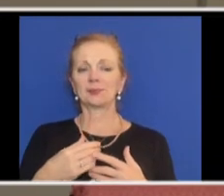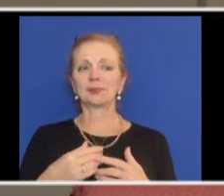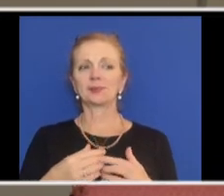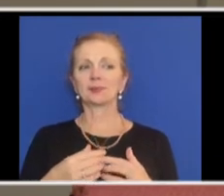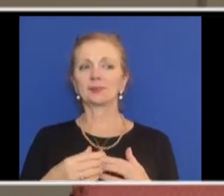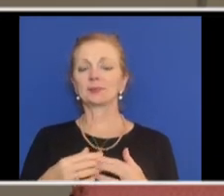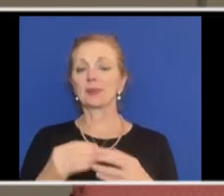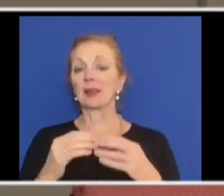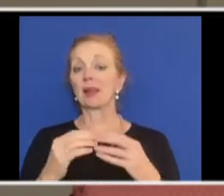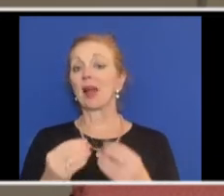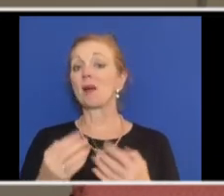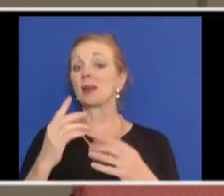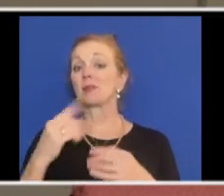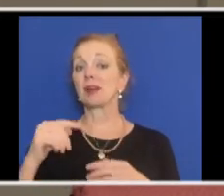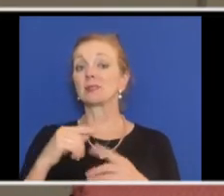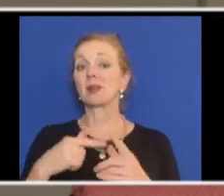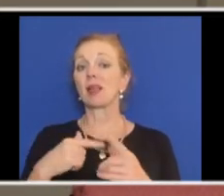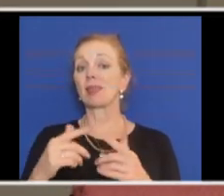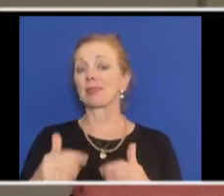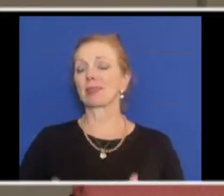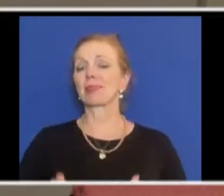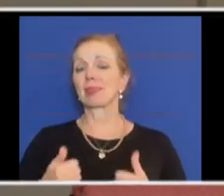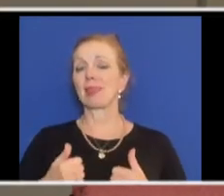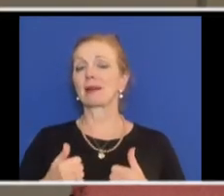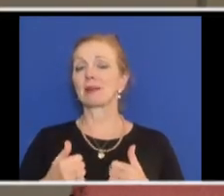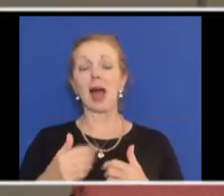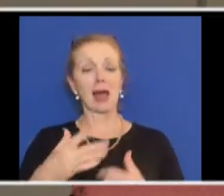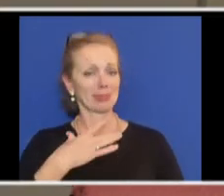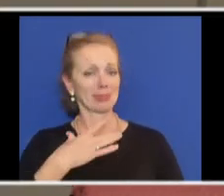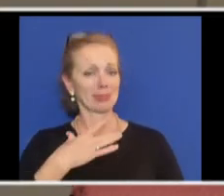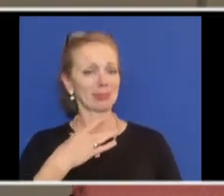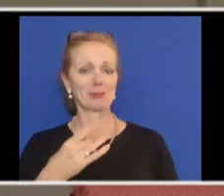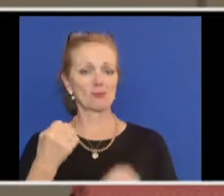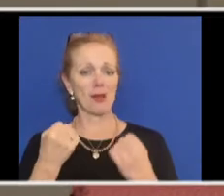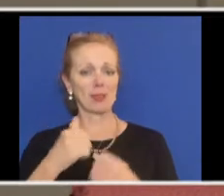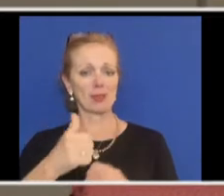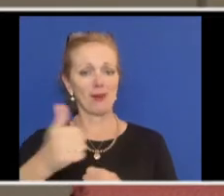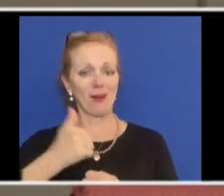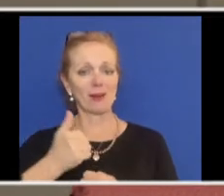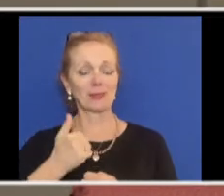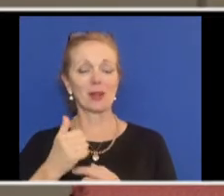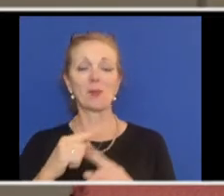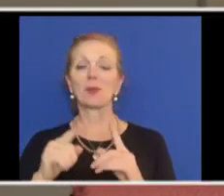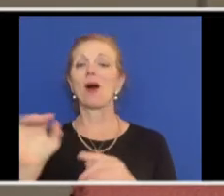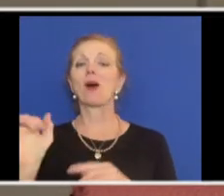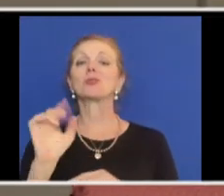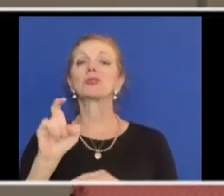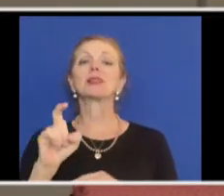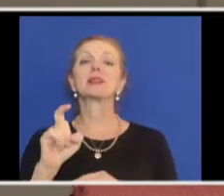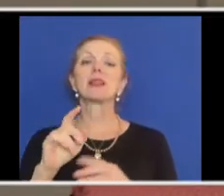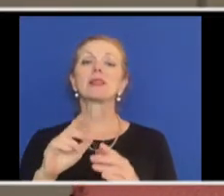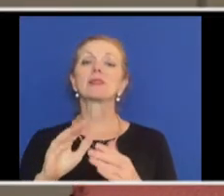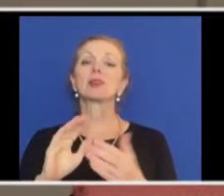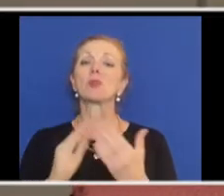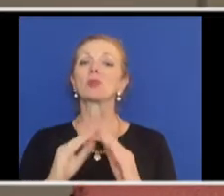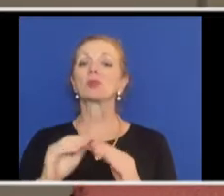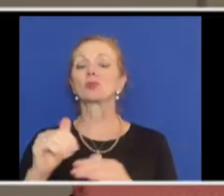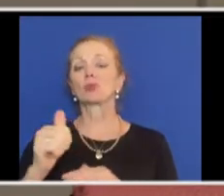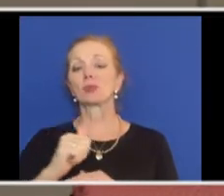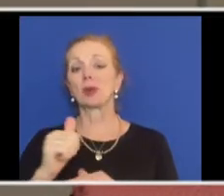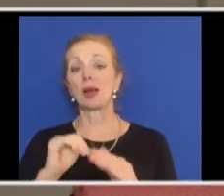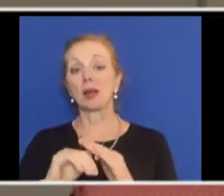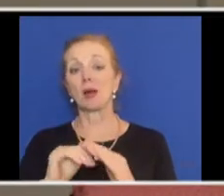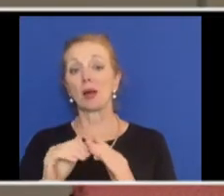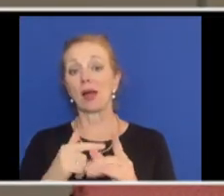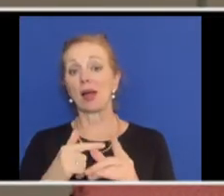a number of us like driving our vehicles I'm a big fan of my vehicle but we also know we need public transportation access with